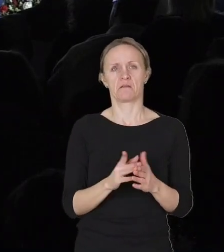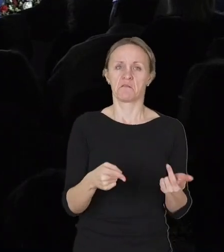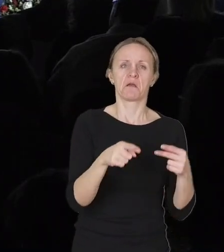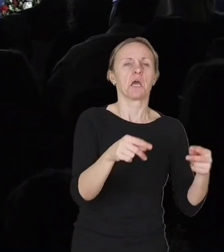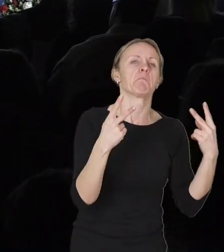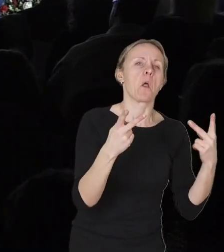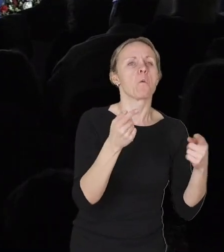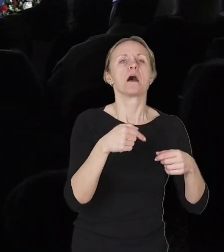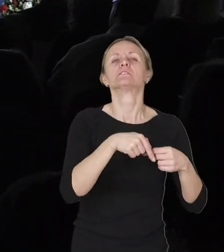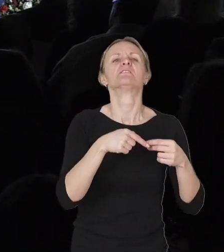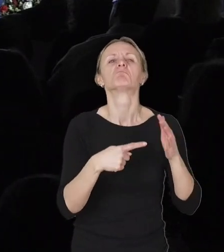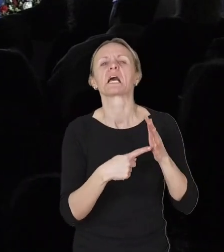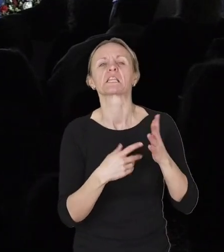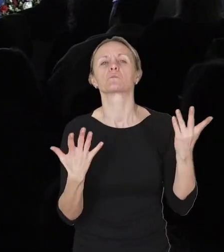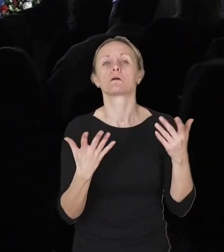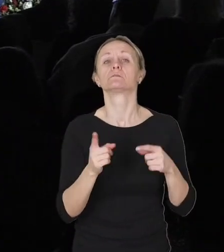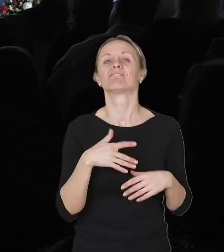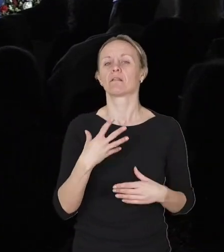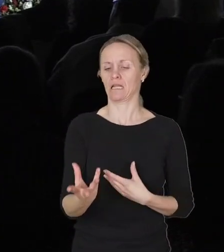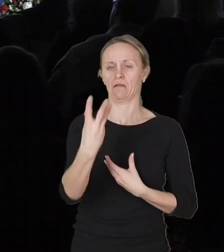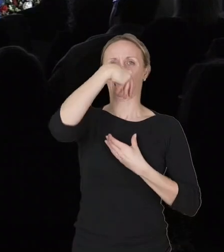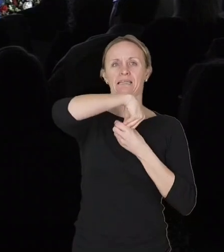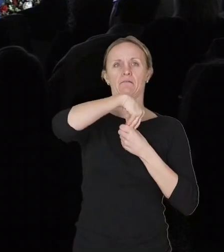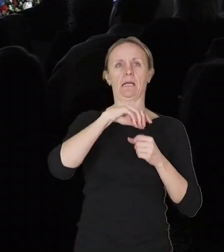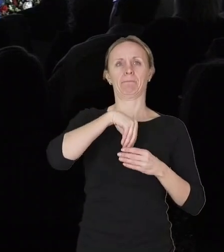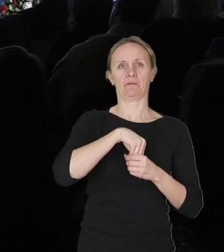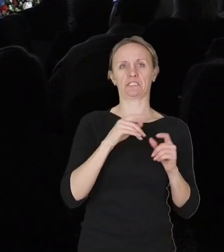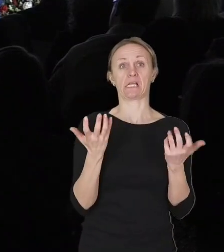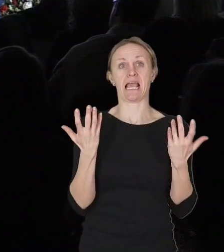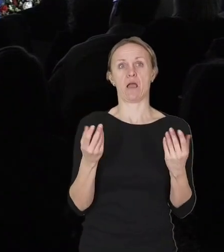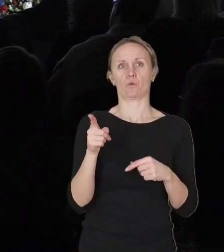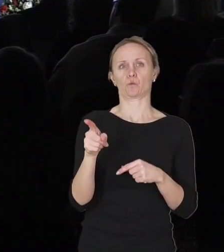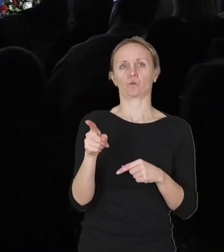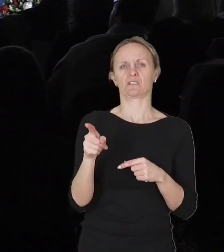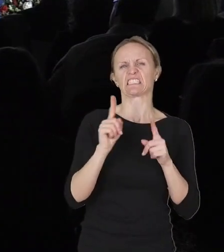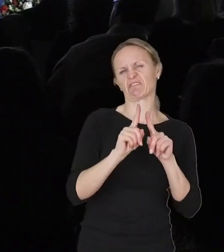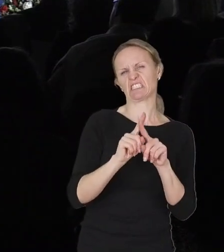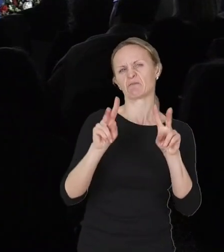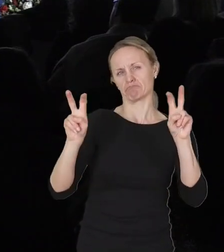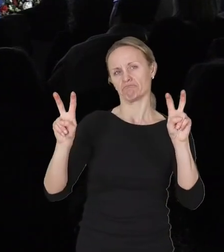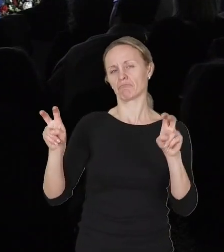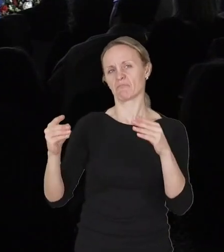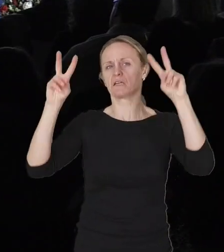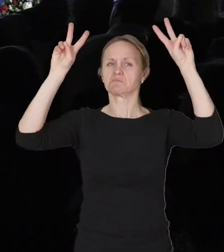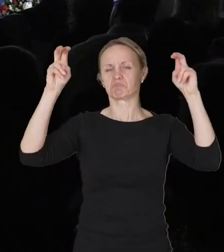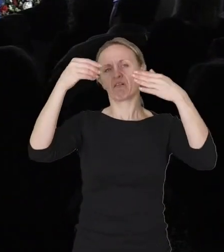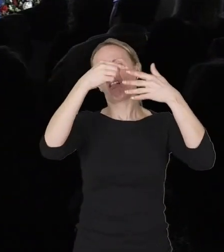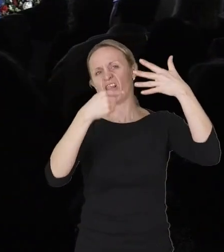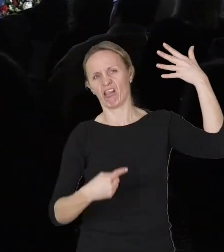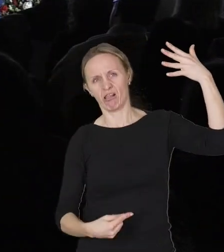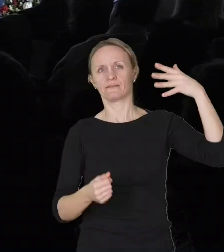raw materials, all these issues under the same umbrella. Where do you think is the place for the cohesion policy for